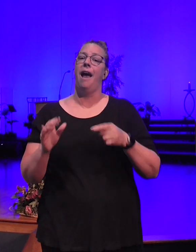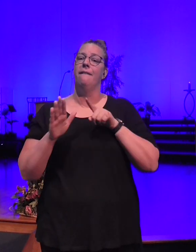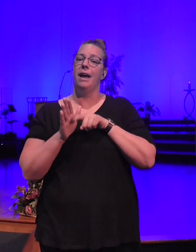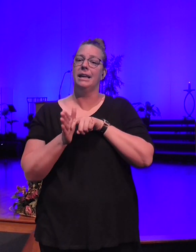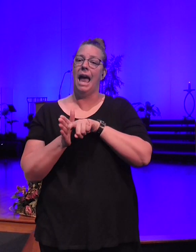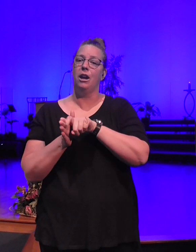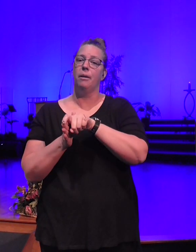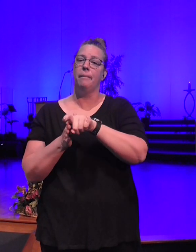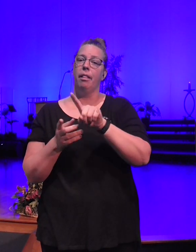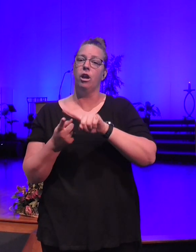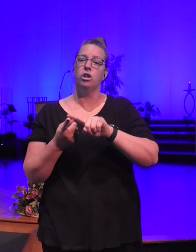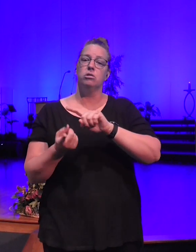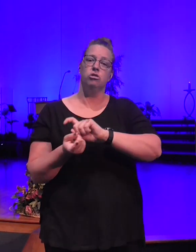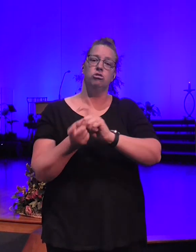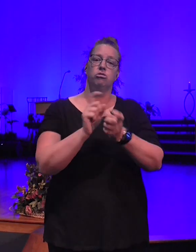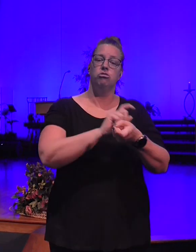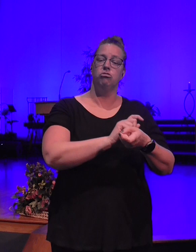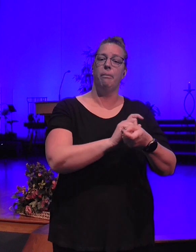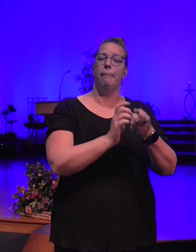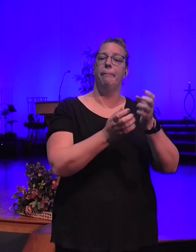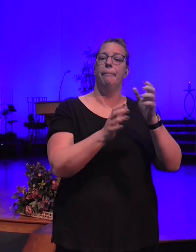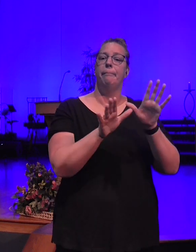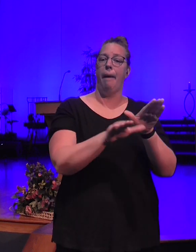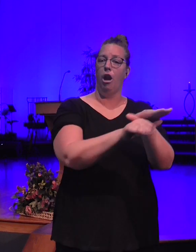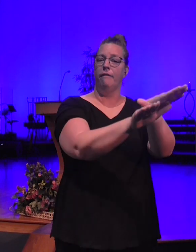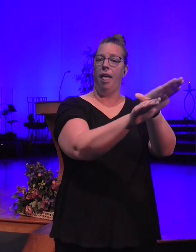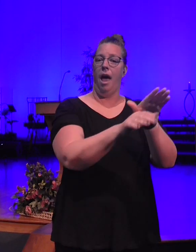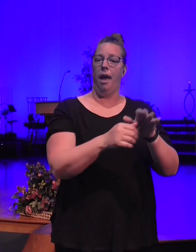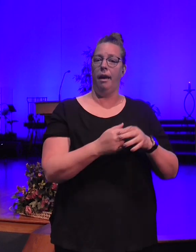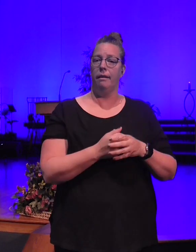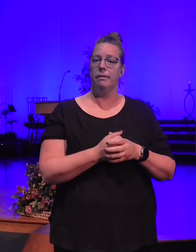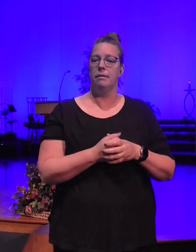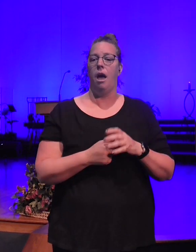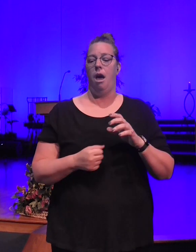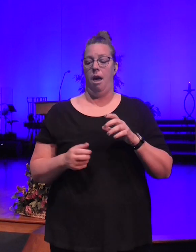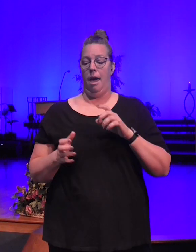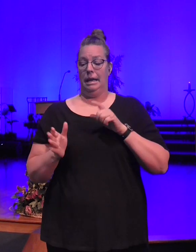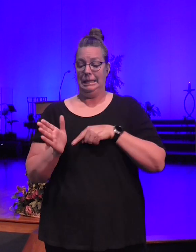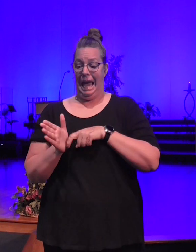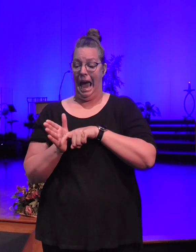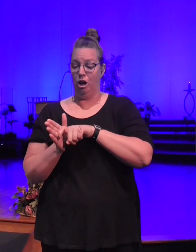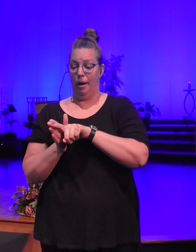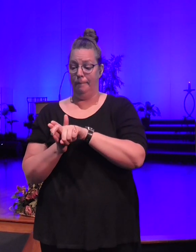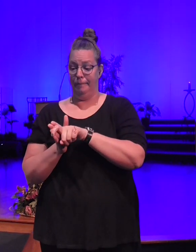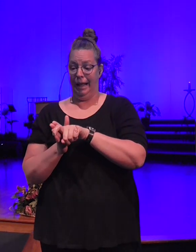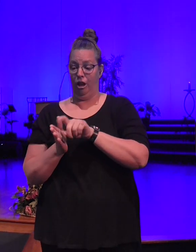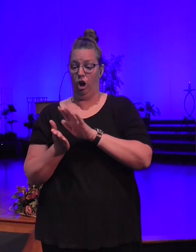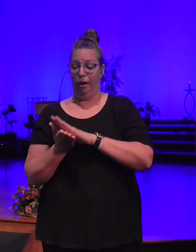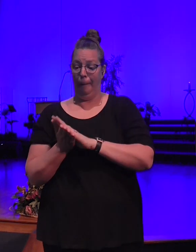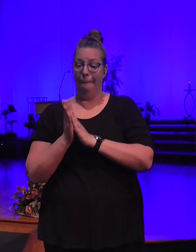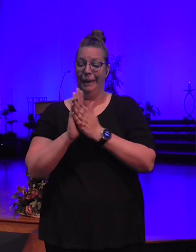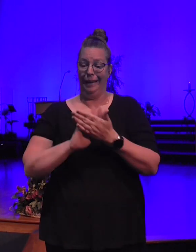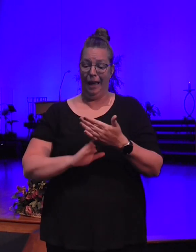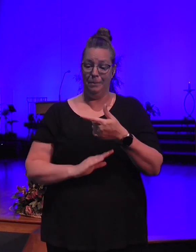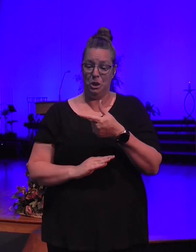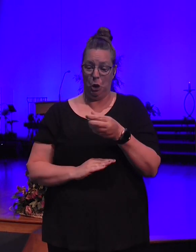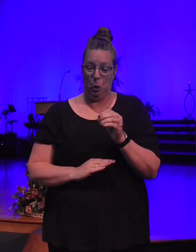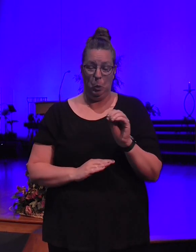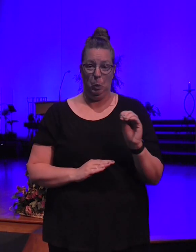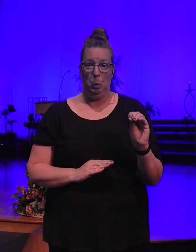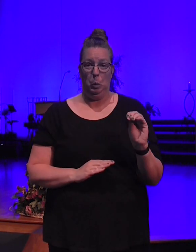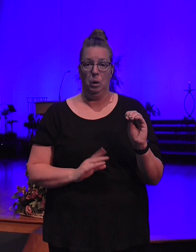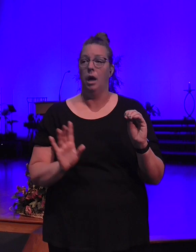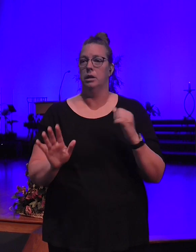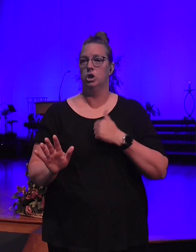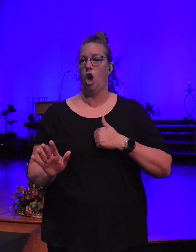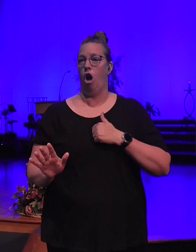butterfly. The caterpillar creates a cocoon, goes into that cocoon, and turns into goo. Sorry, folks.